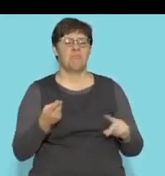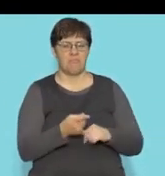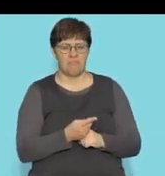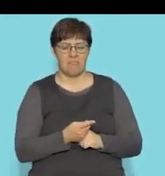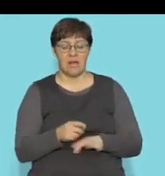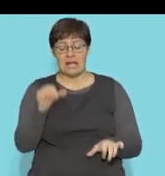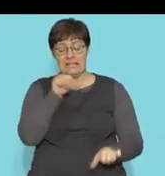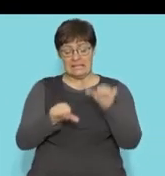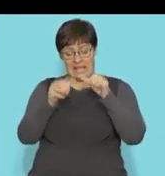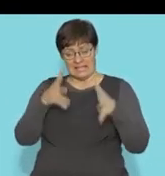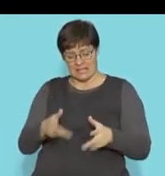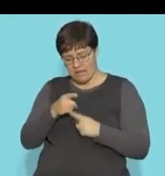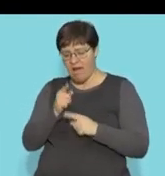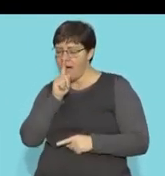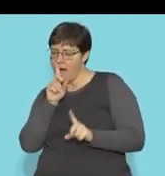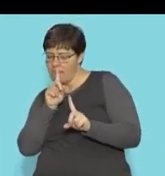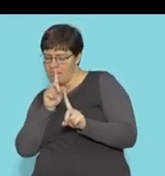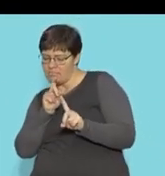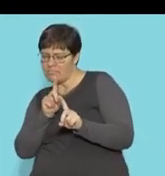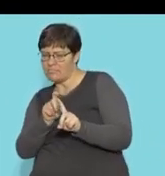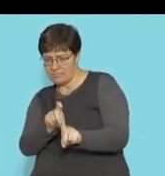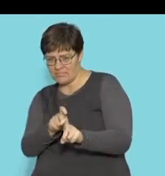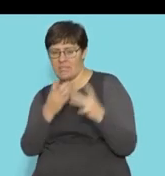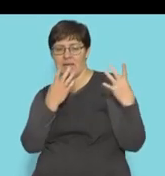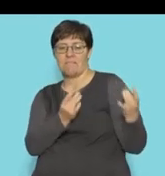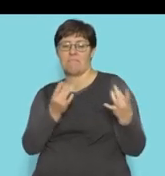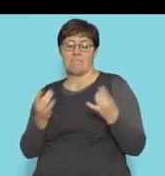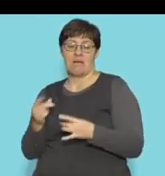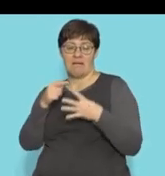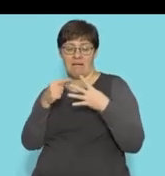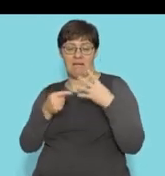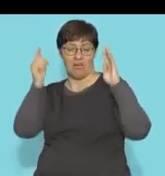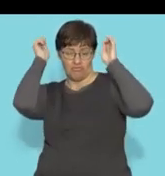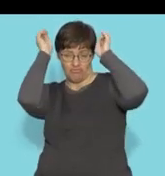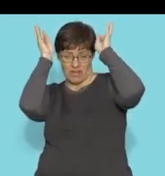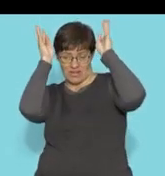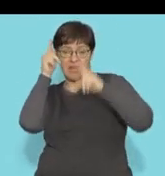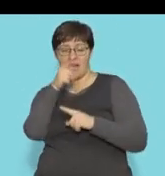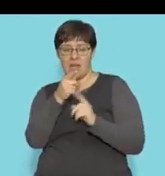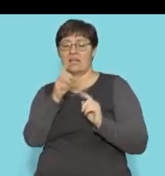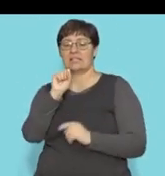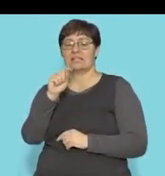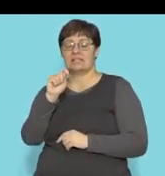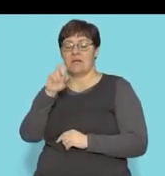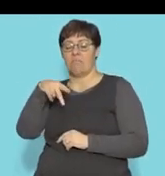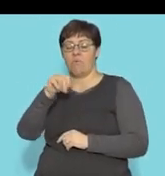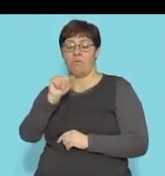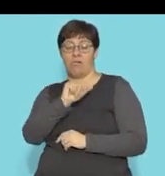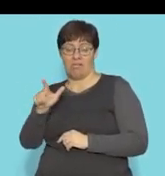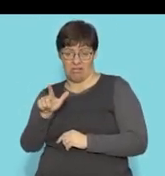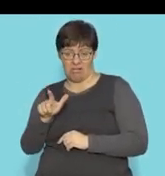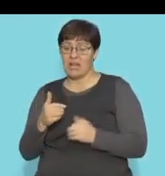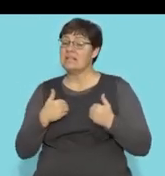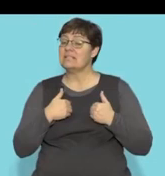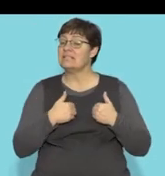from? Scientists kept careful track of numbers of reindeer on St. Paul's. And we remember